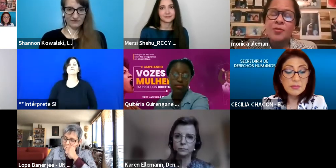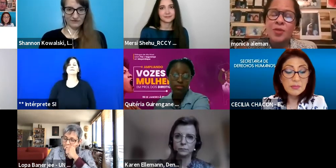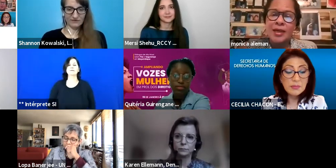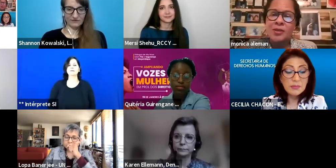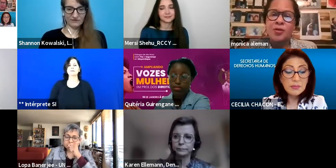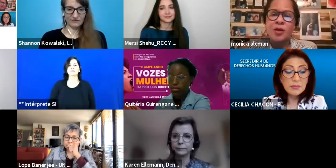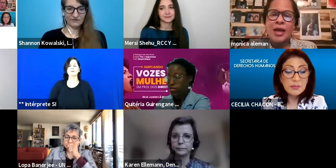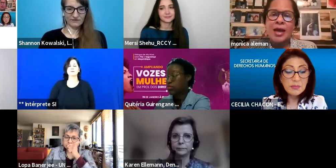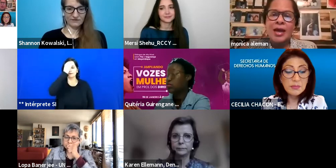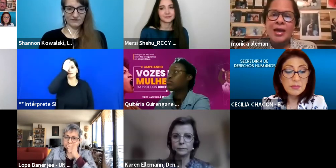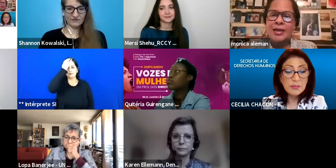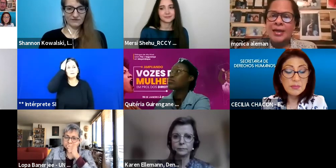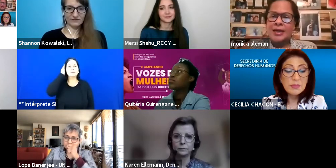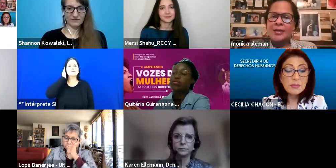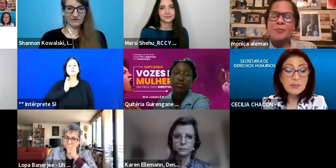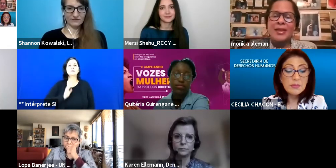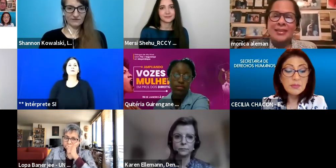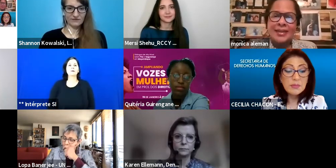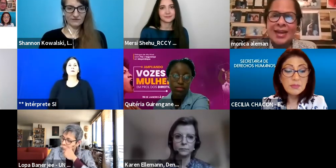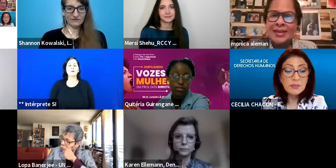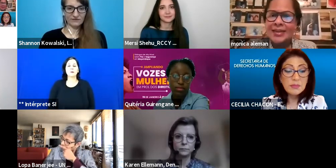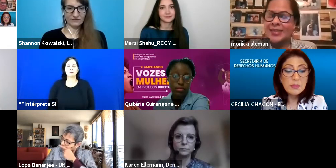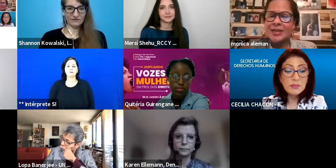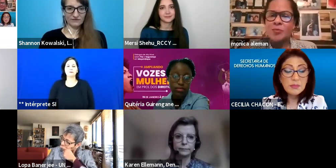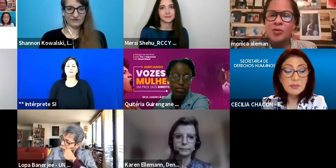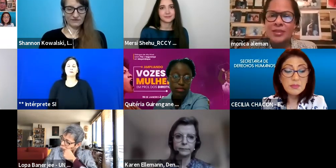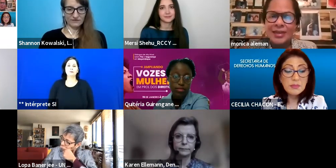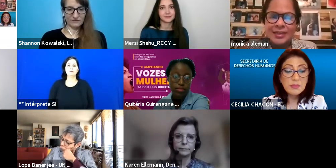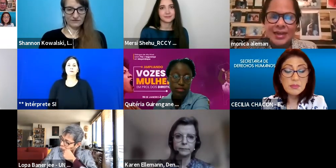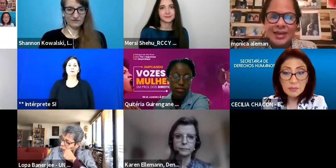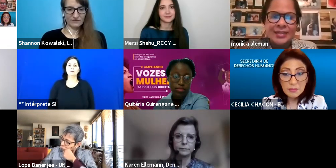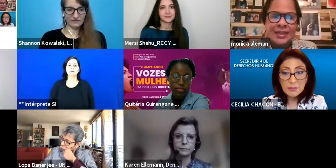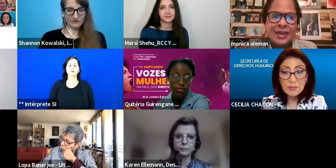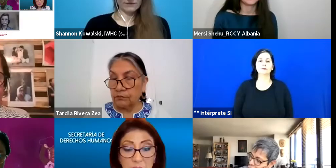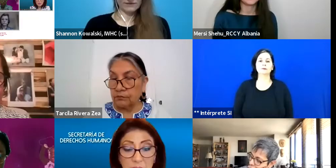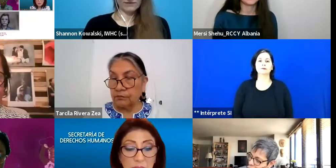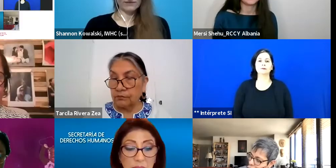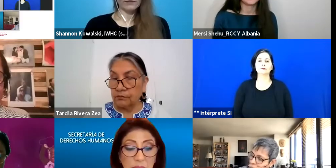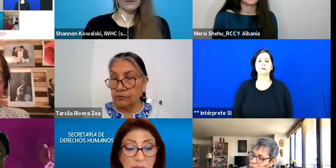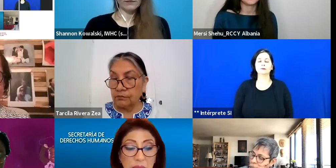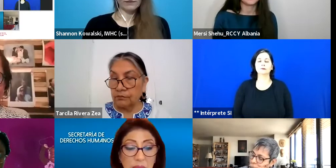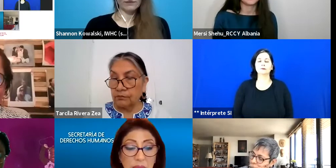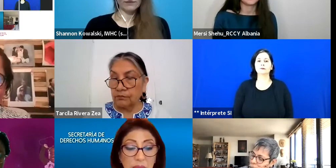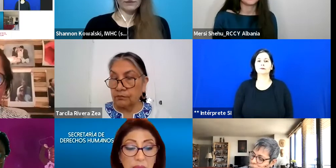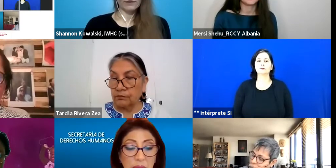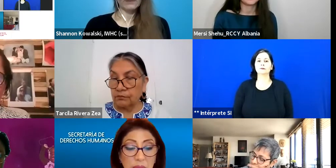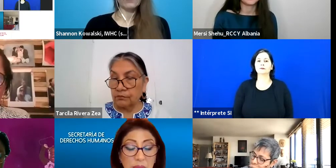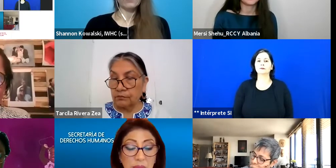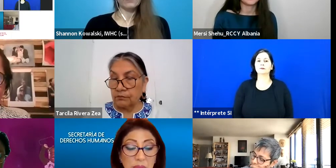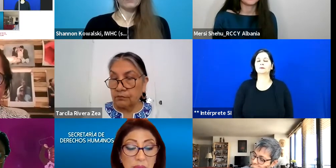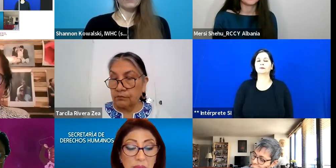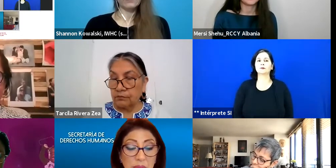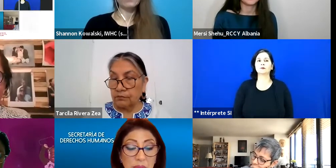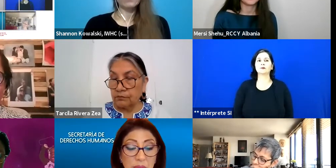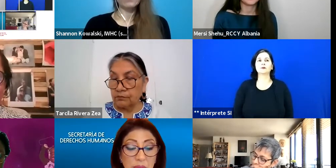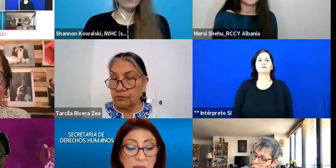instituciones, incluyendo a las bilaterales y a las multilaterales, es centrar